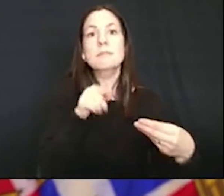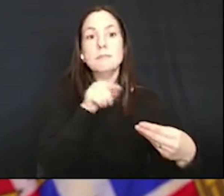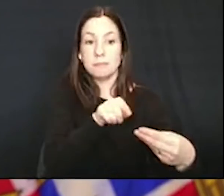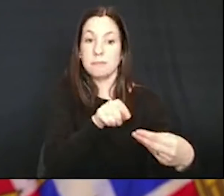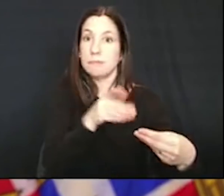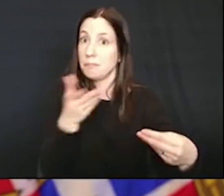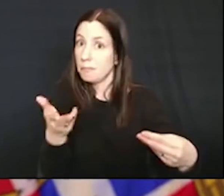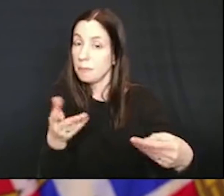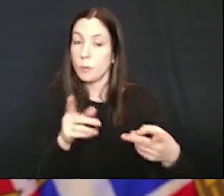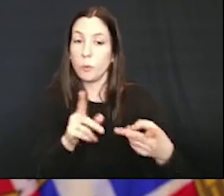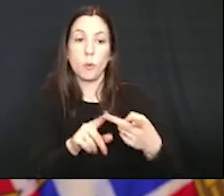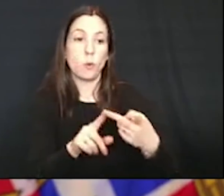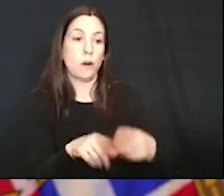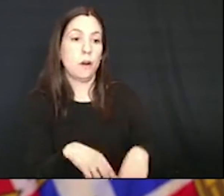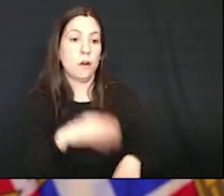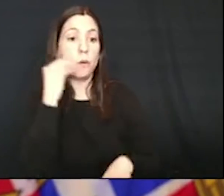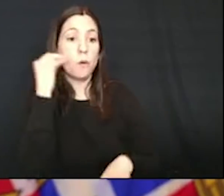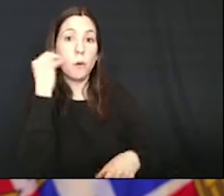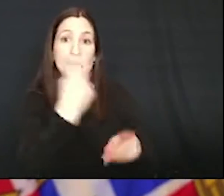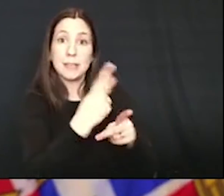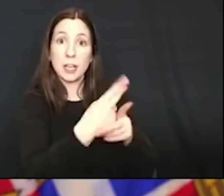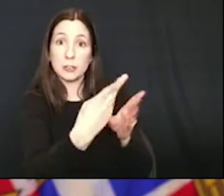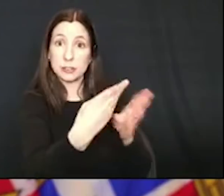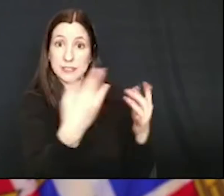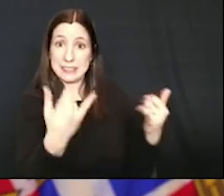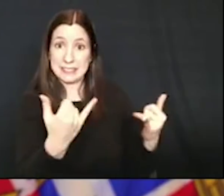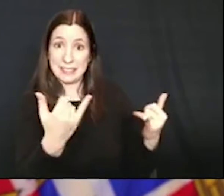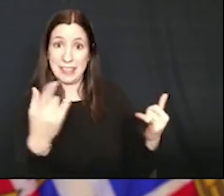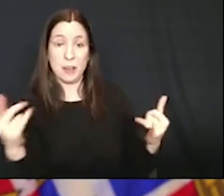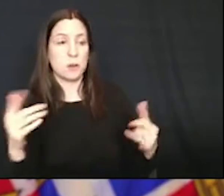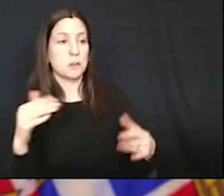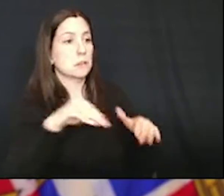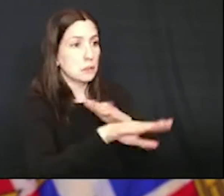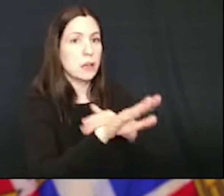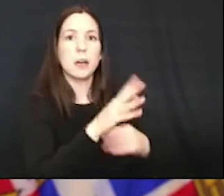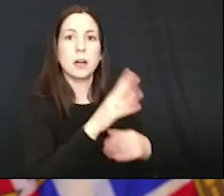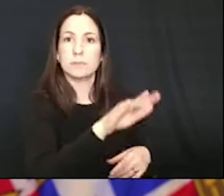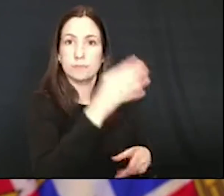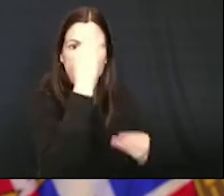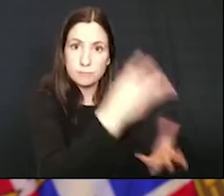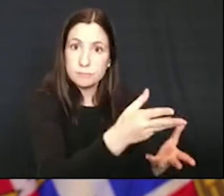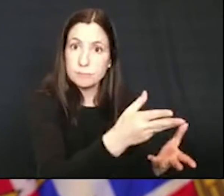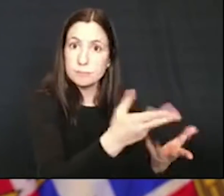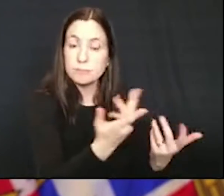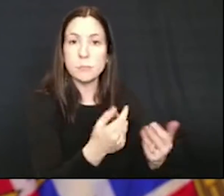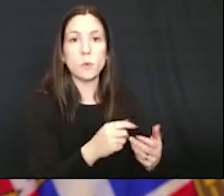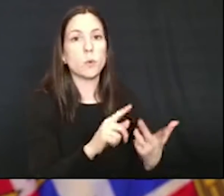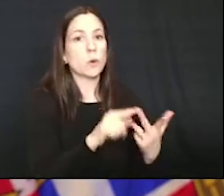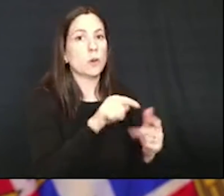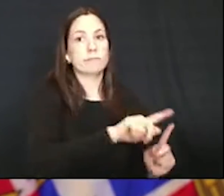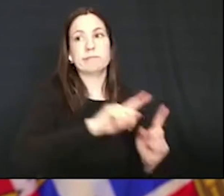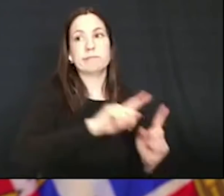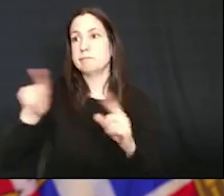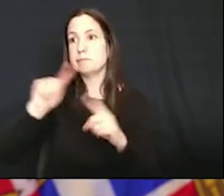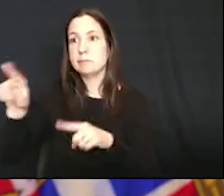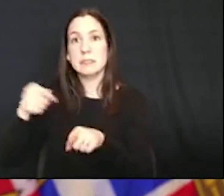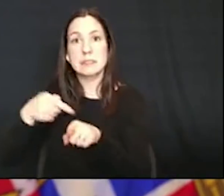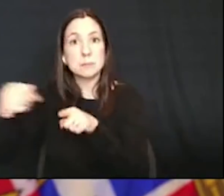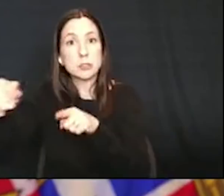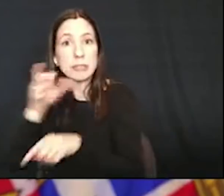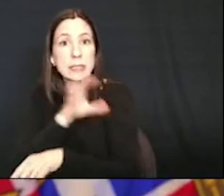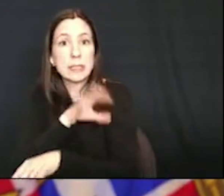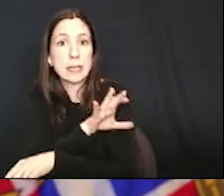through the home care services that you are being provided, whether it's through your specialty clinic that you're involved